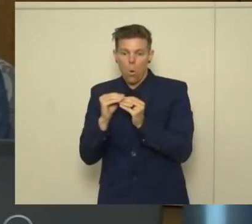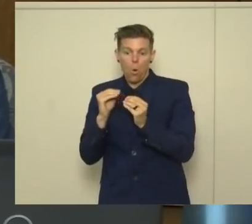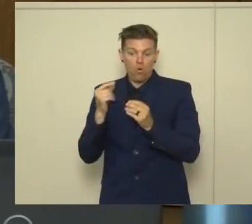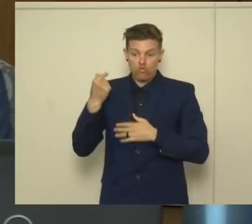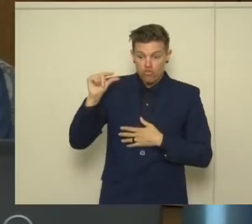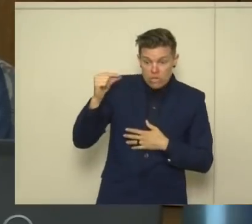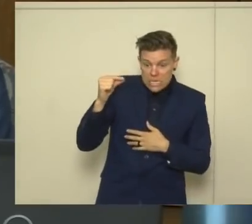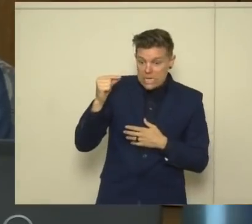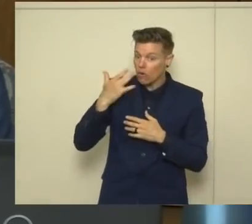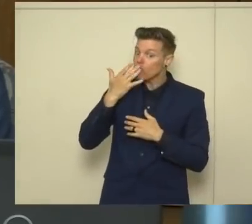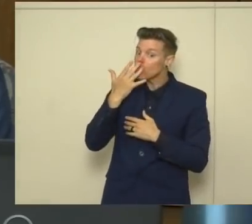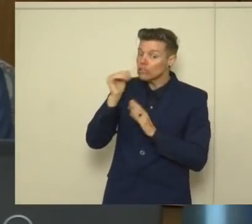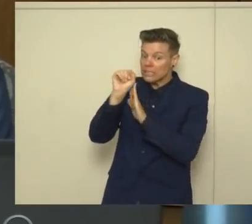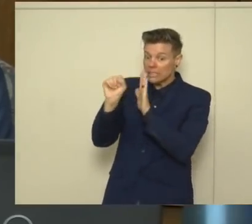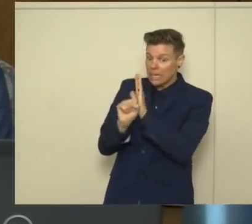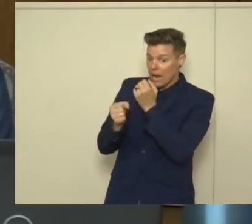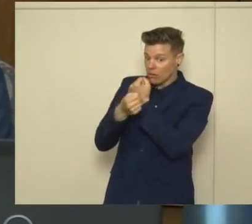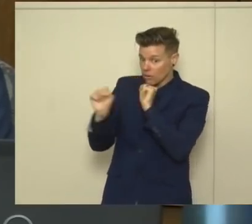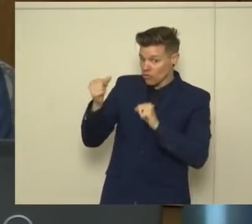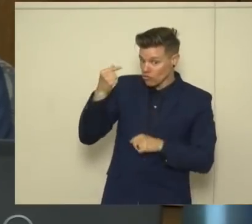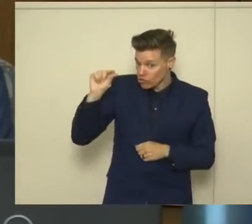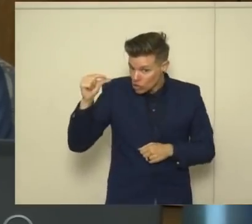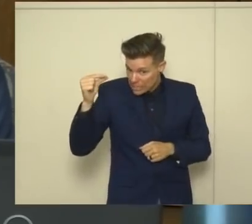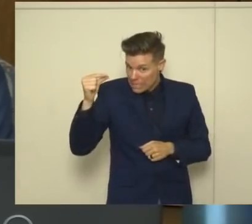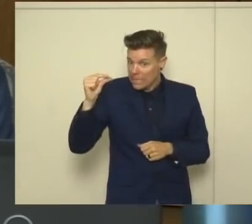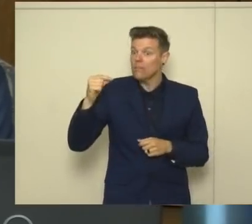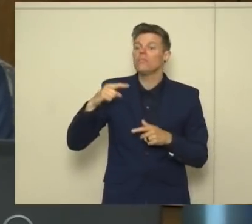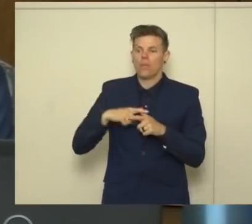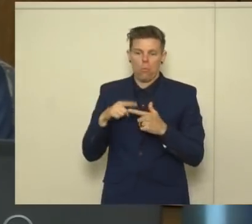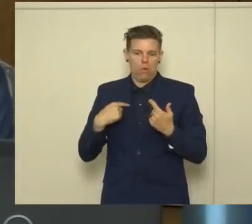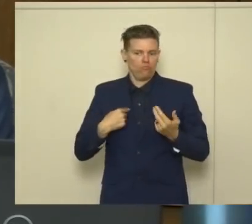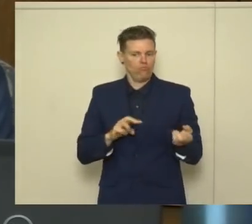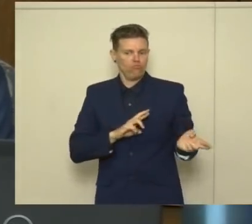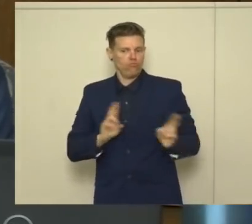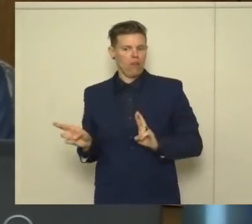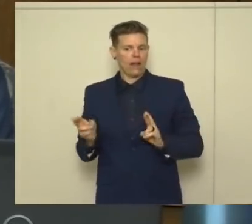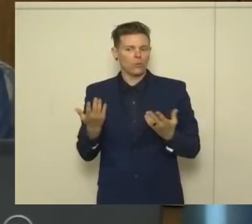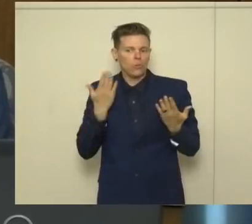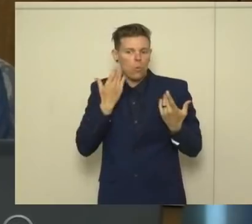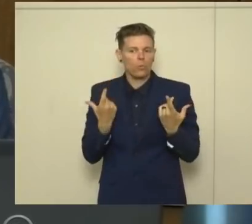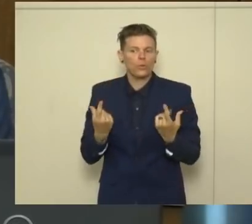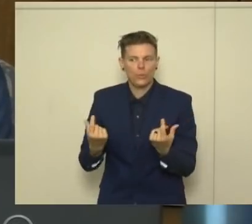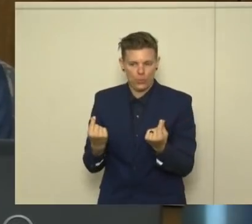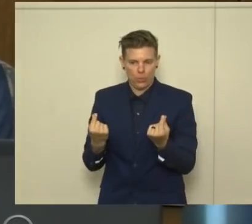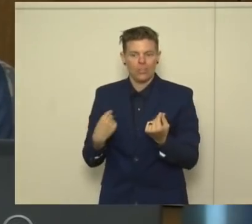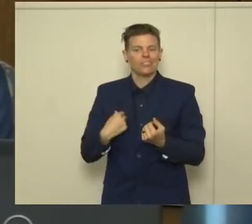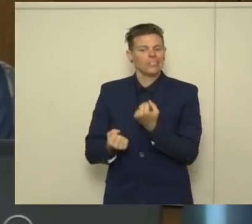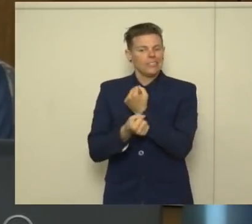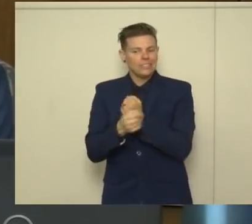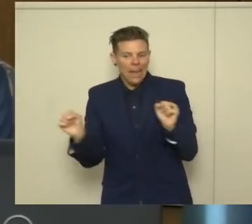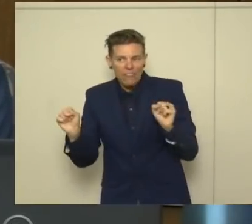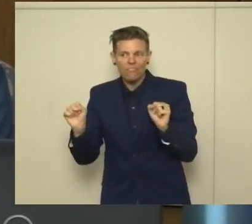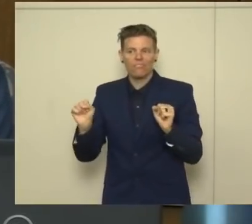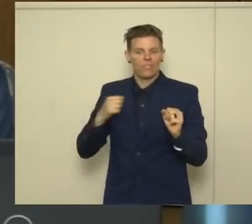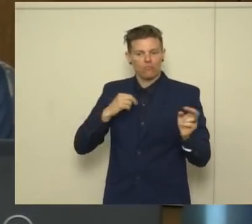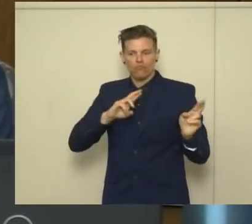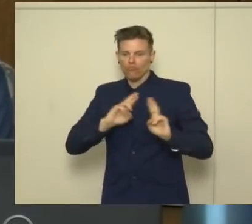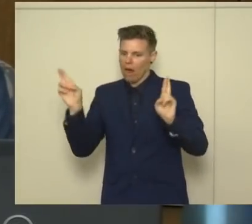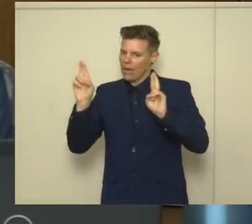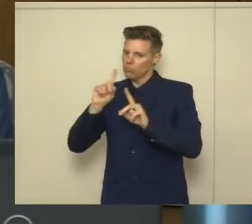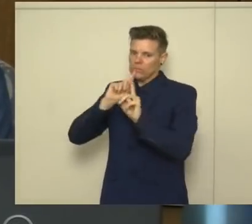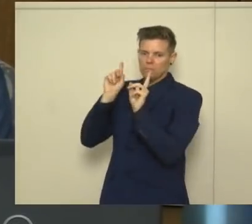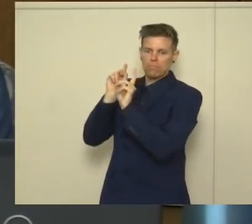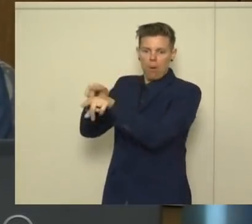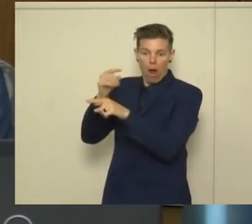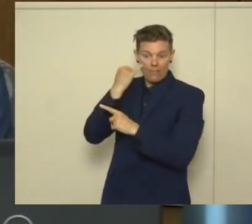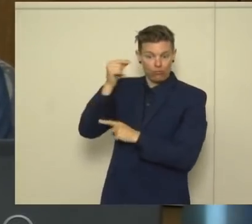about earlier, that we have the plans in place to start bringing our students back and be ready to respond whenever we do see a case so that we can